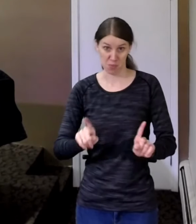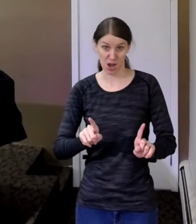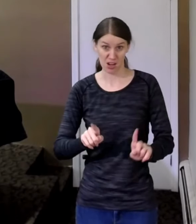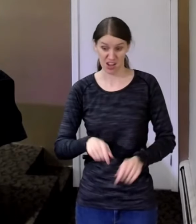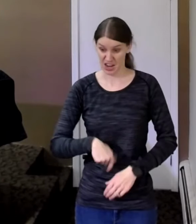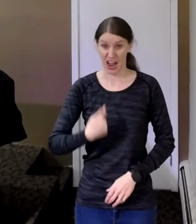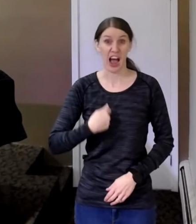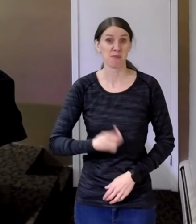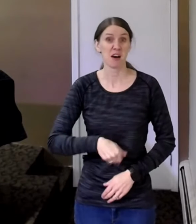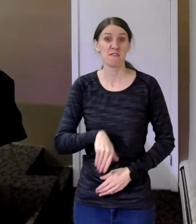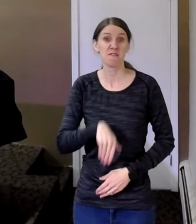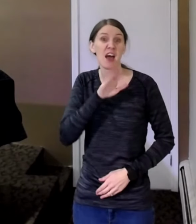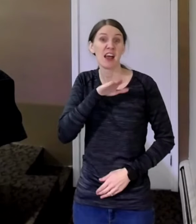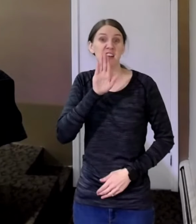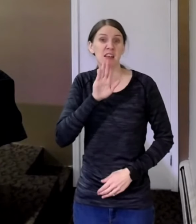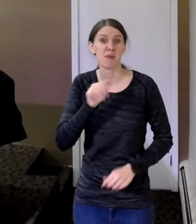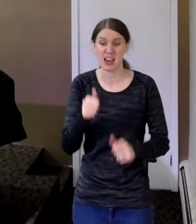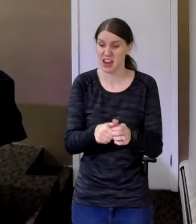say.